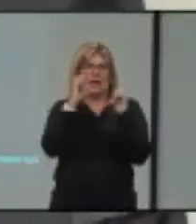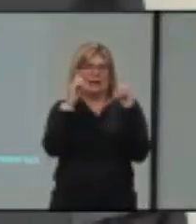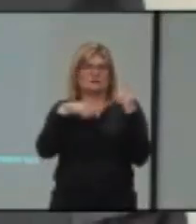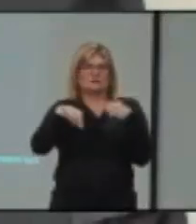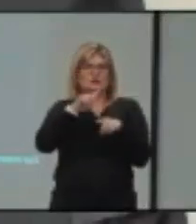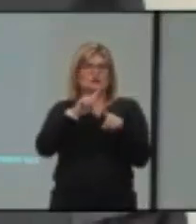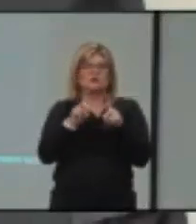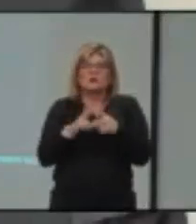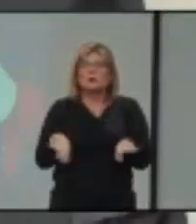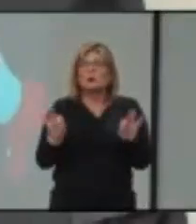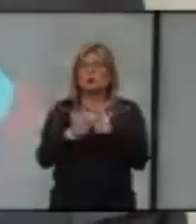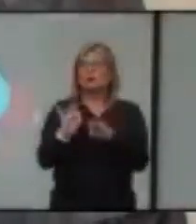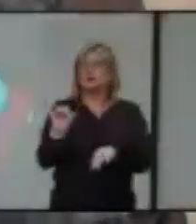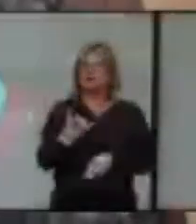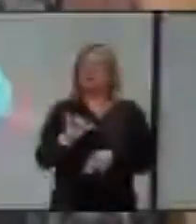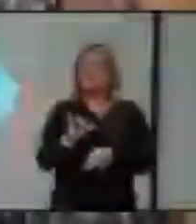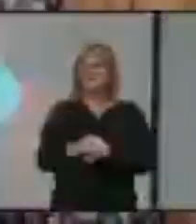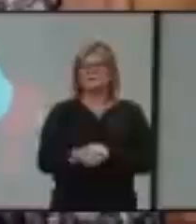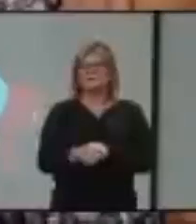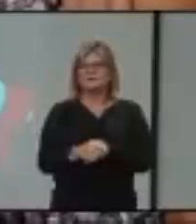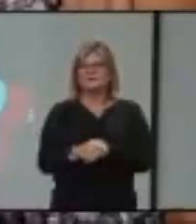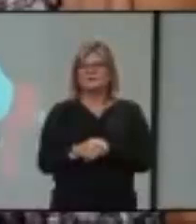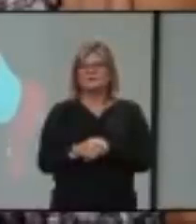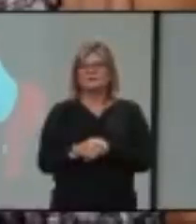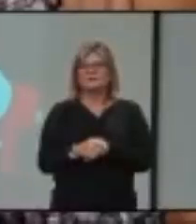really important.